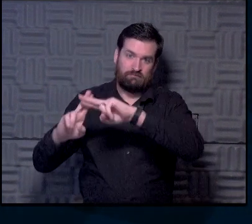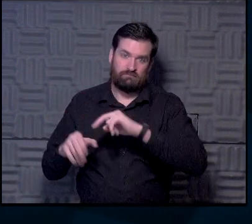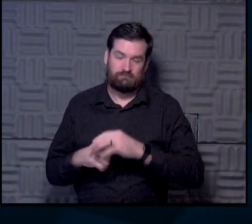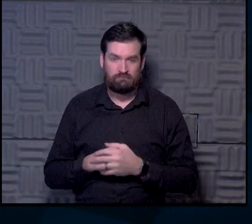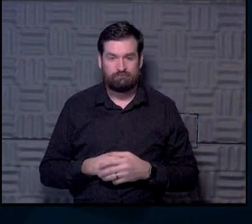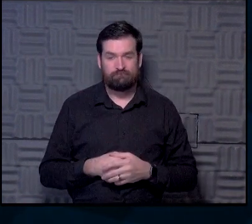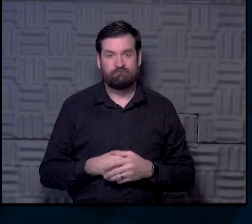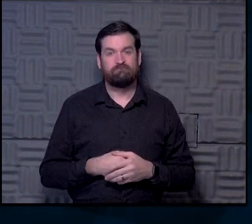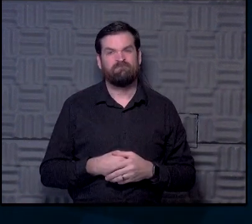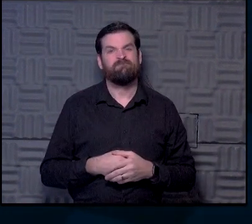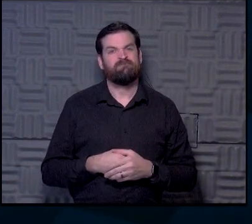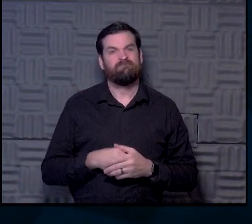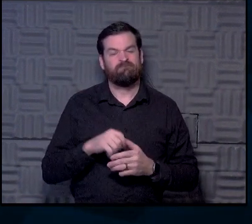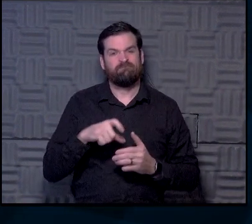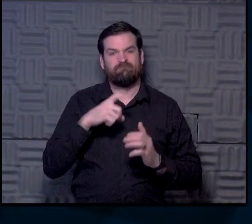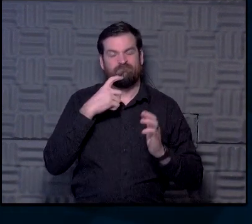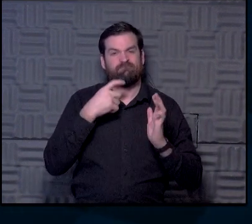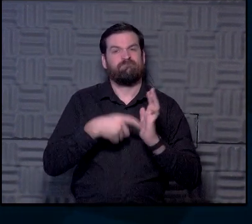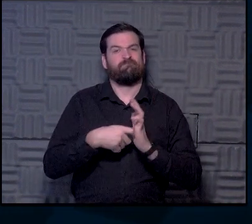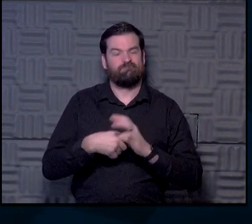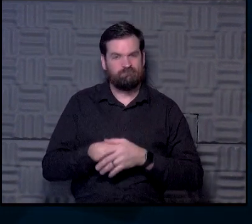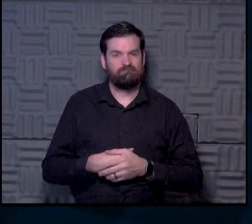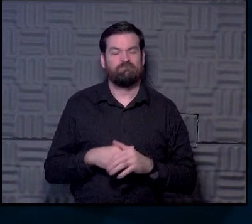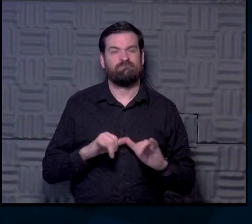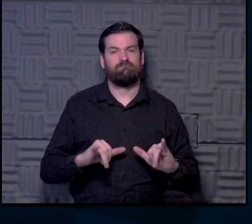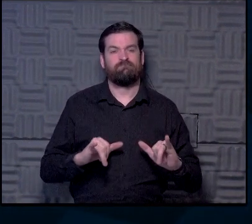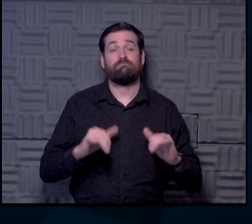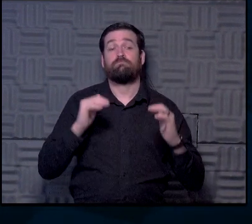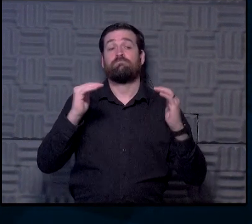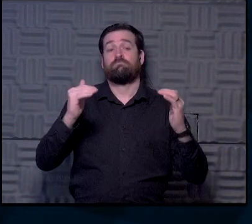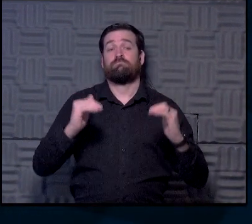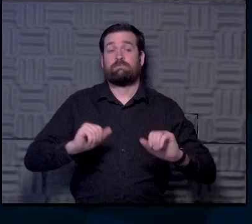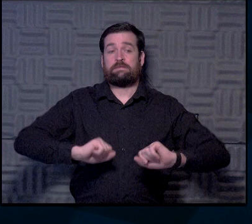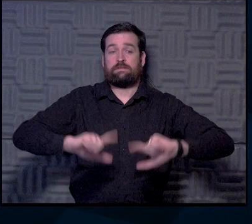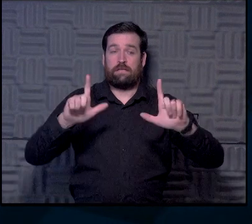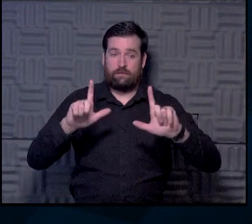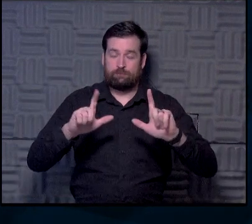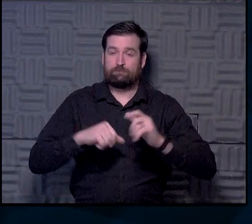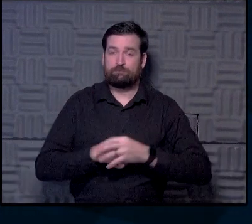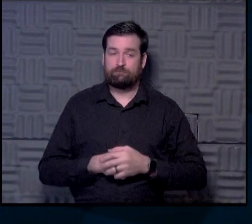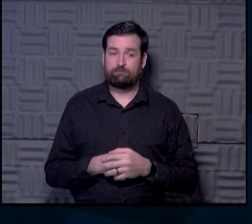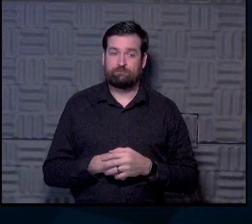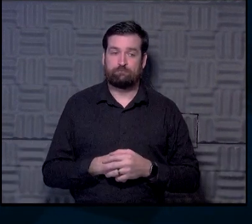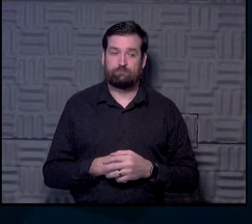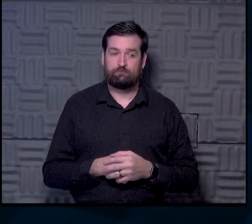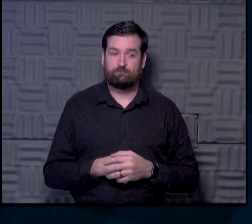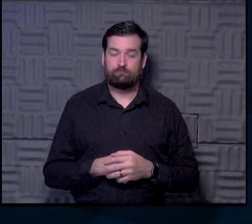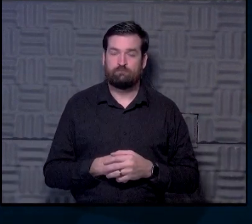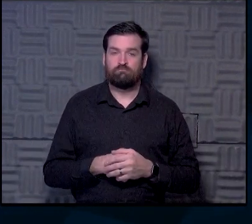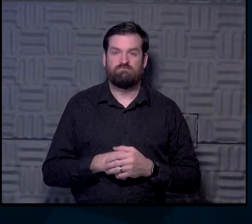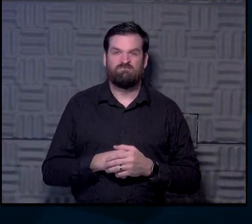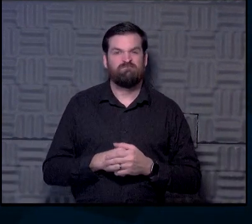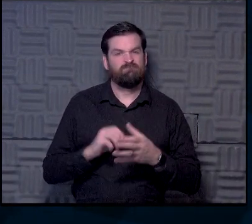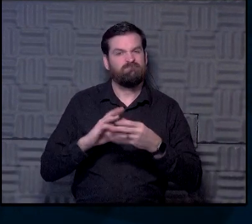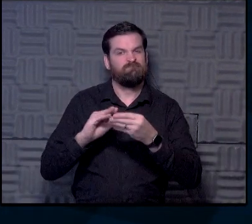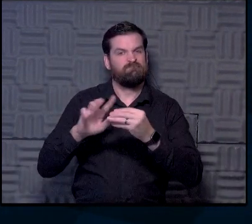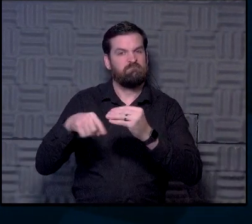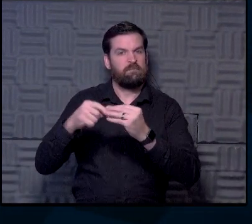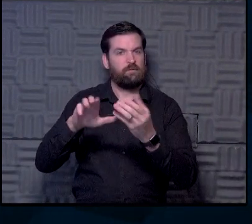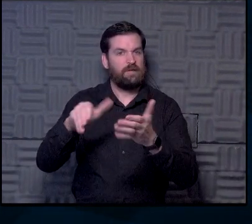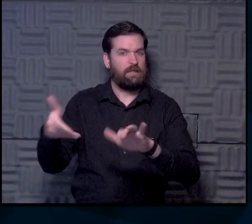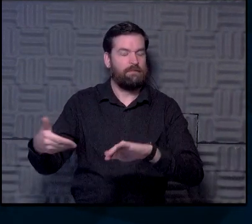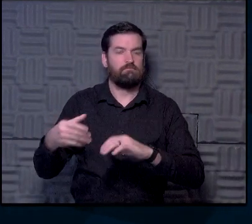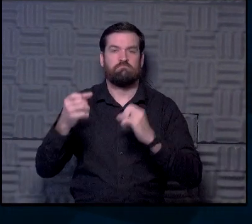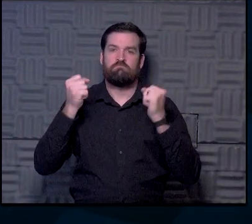tells a little bit of a story as those lines converge. The next slide, though, really tells the story about deaths. We get lots and lots